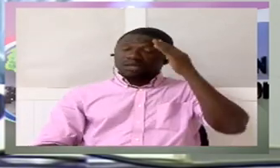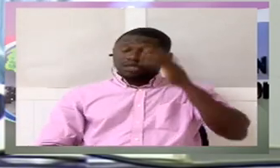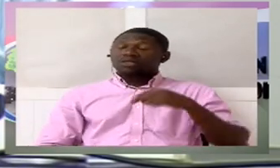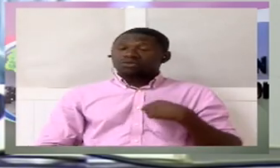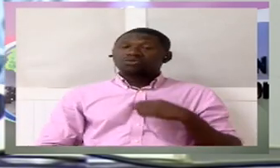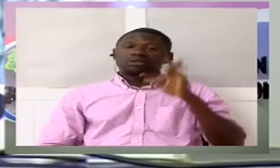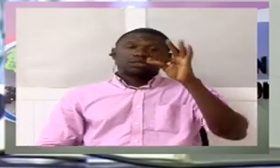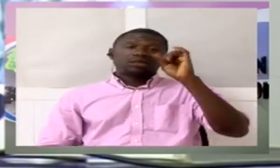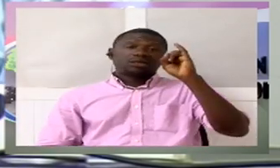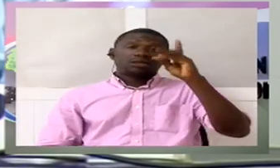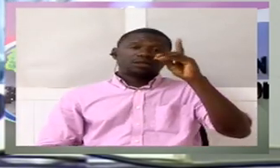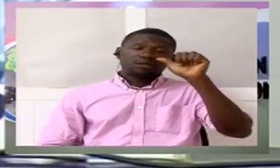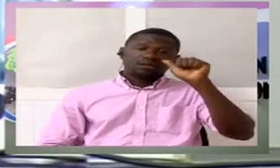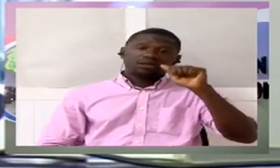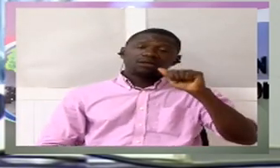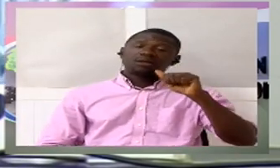answers.